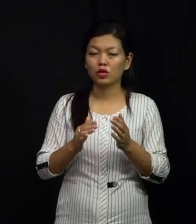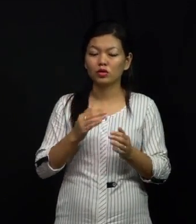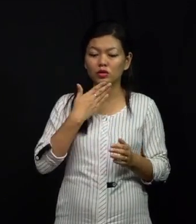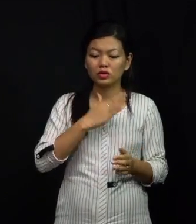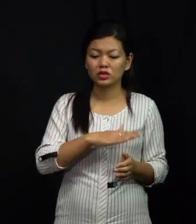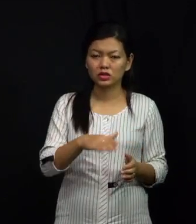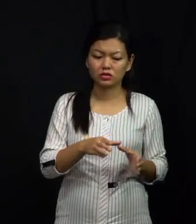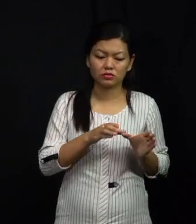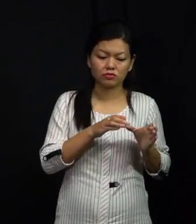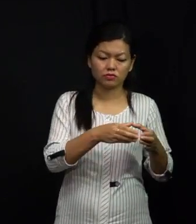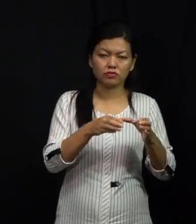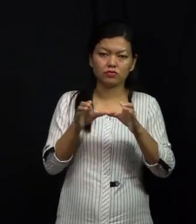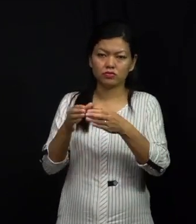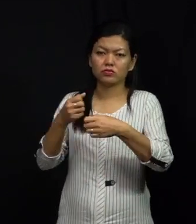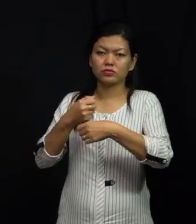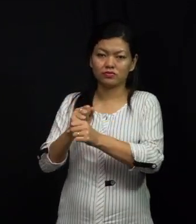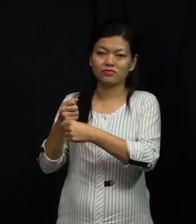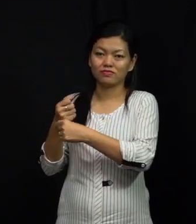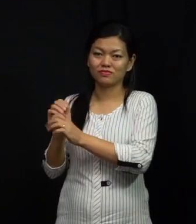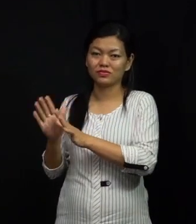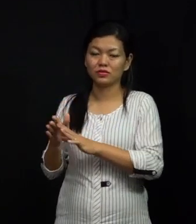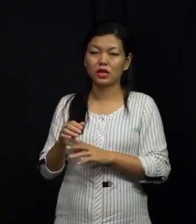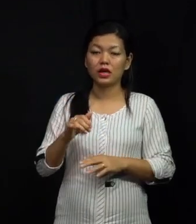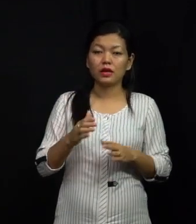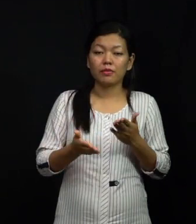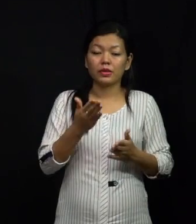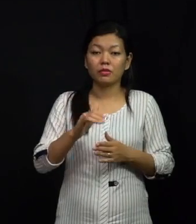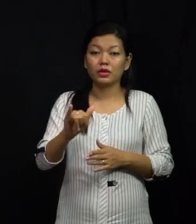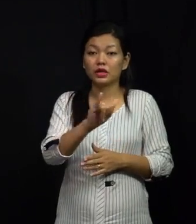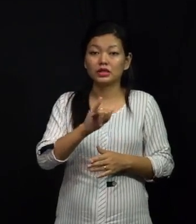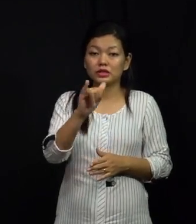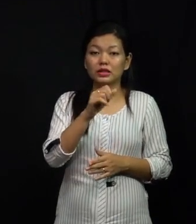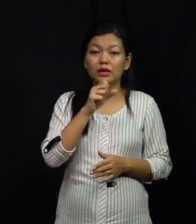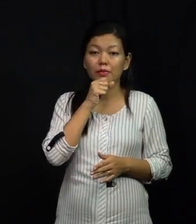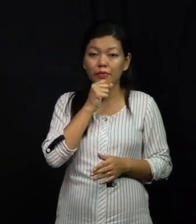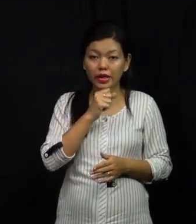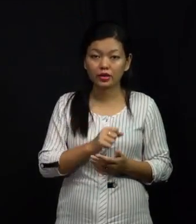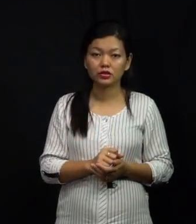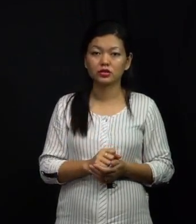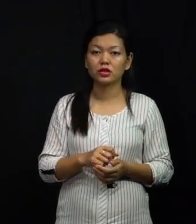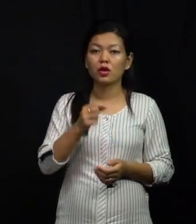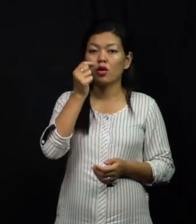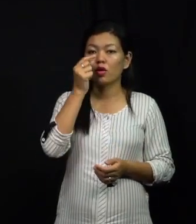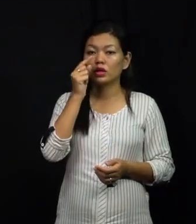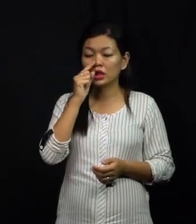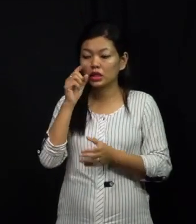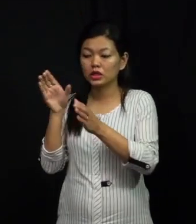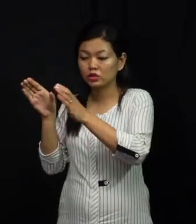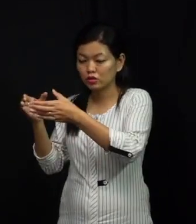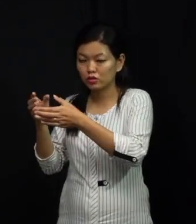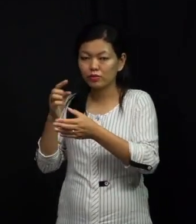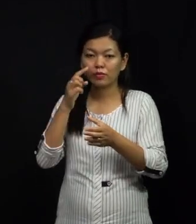groups. So you'll try to mingle with your own gang or your own peer group, right? So this is that stage. And then what